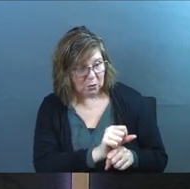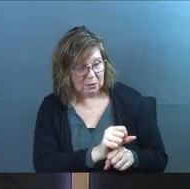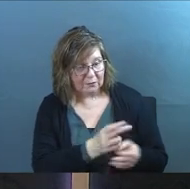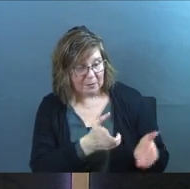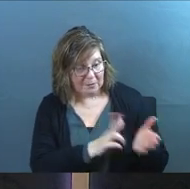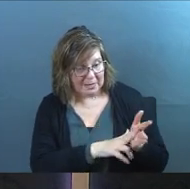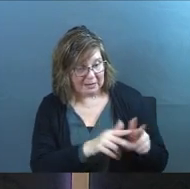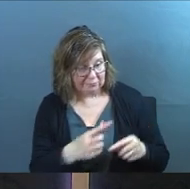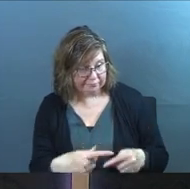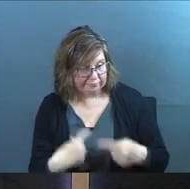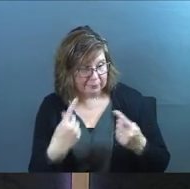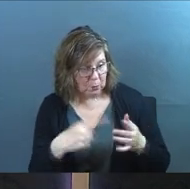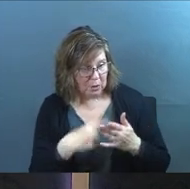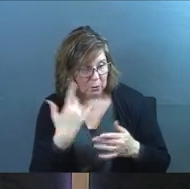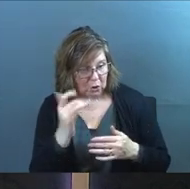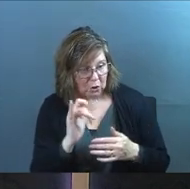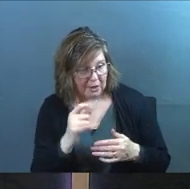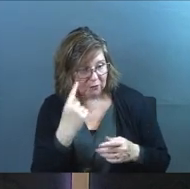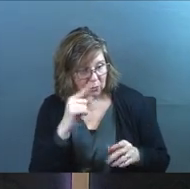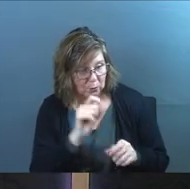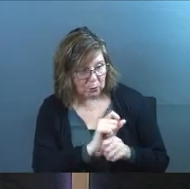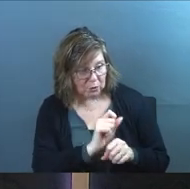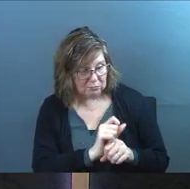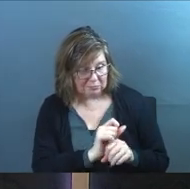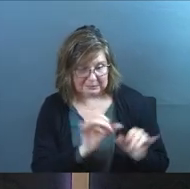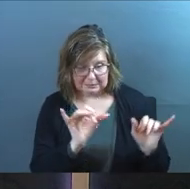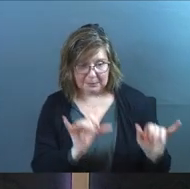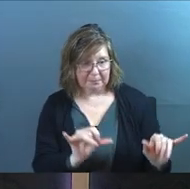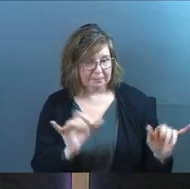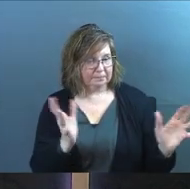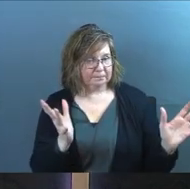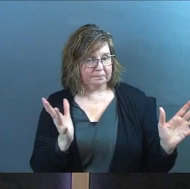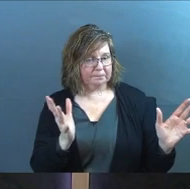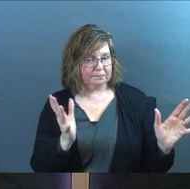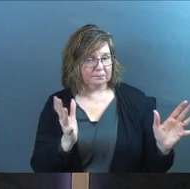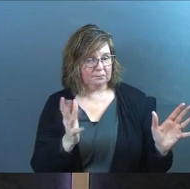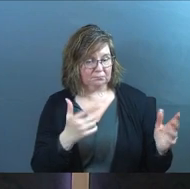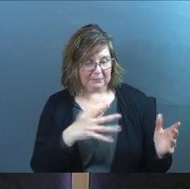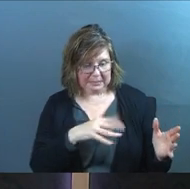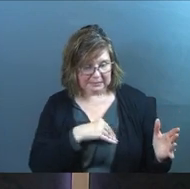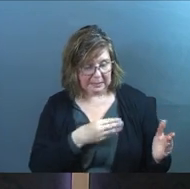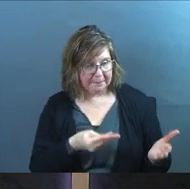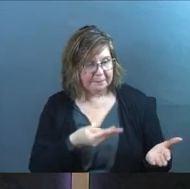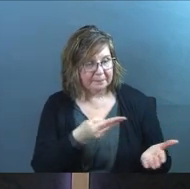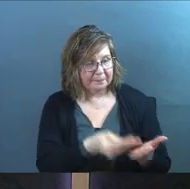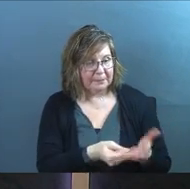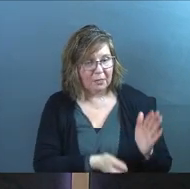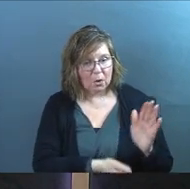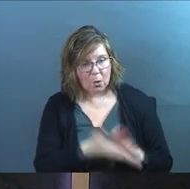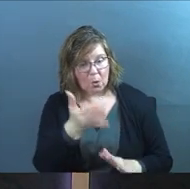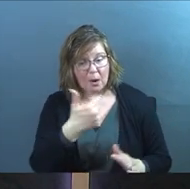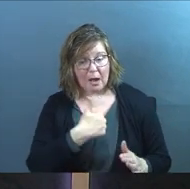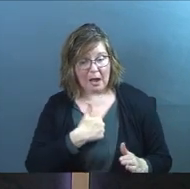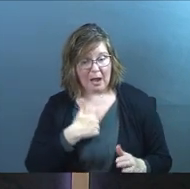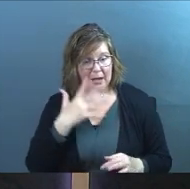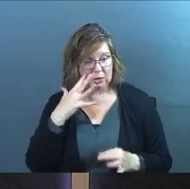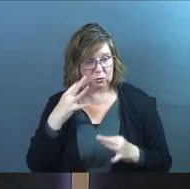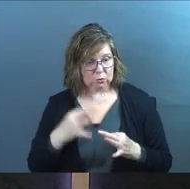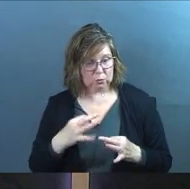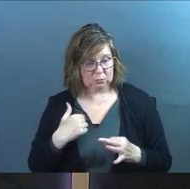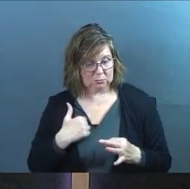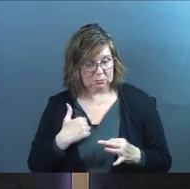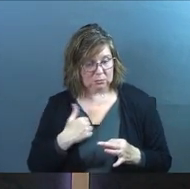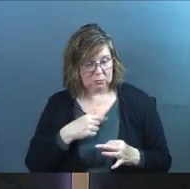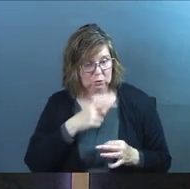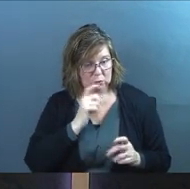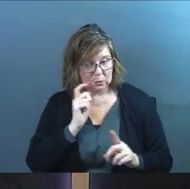contract from the beginning of what this was going to be? Nothing's changed. Take what belongs to you and go. I choose to